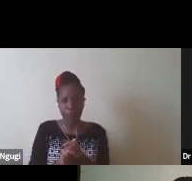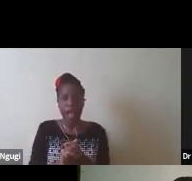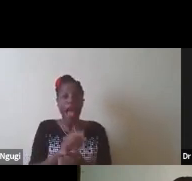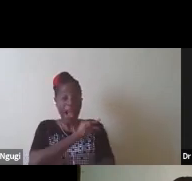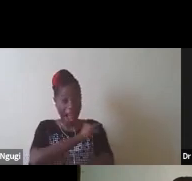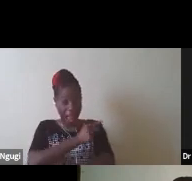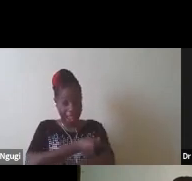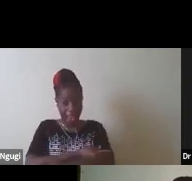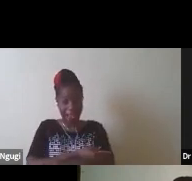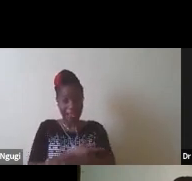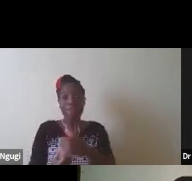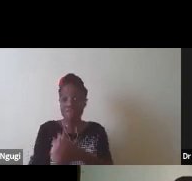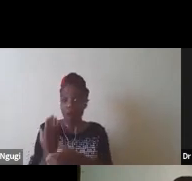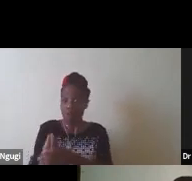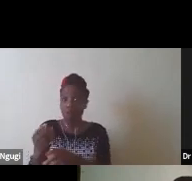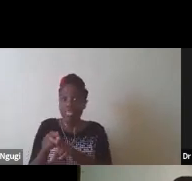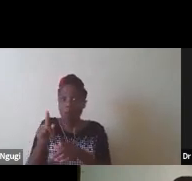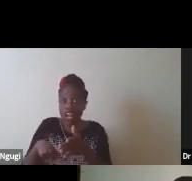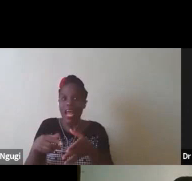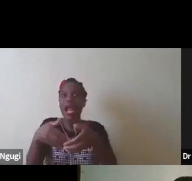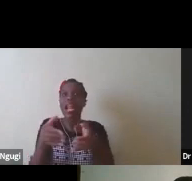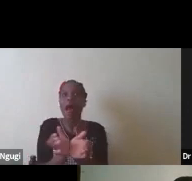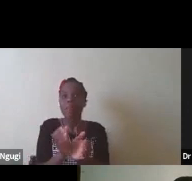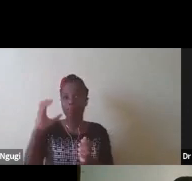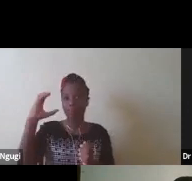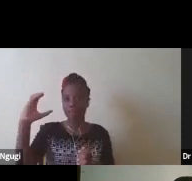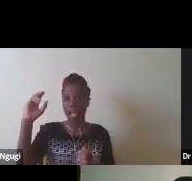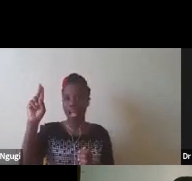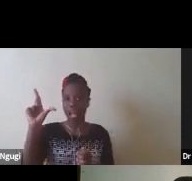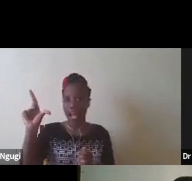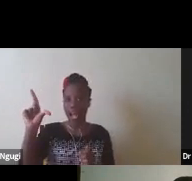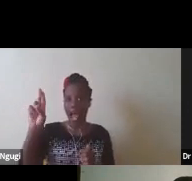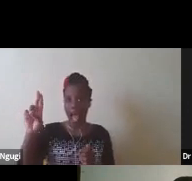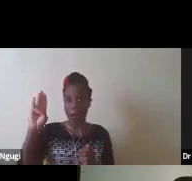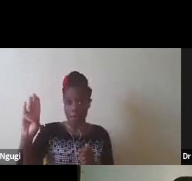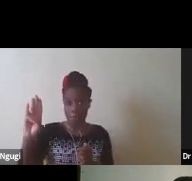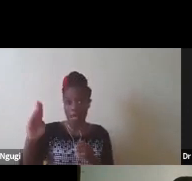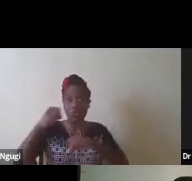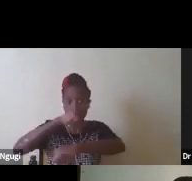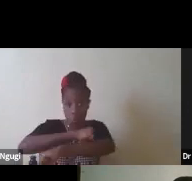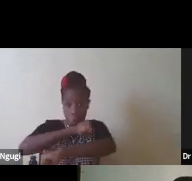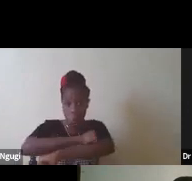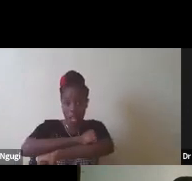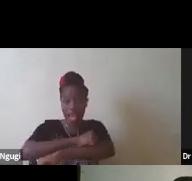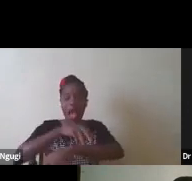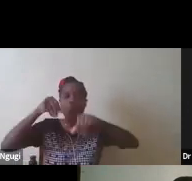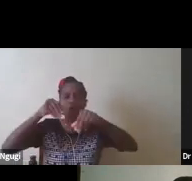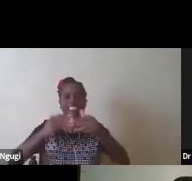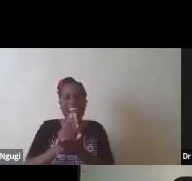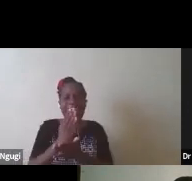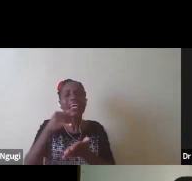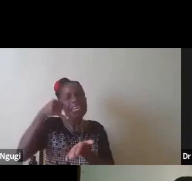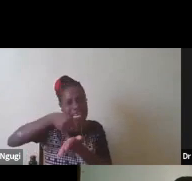establish clubs in the schools. So once they have school clubs and the quality rights becomes part of it, then